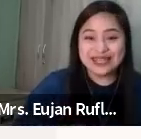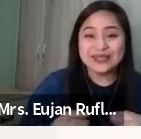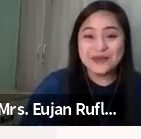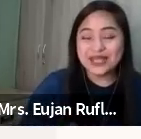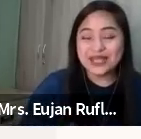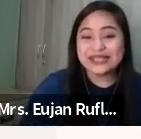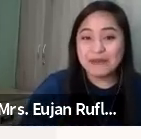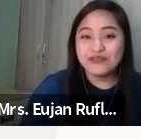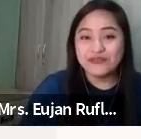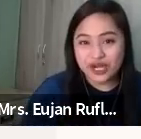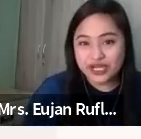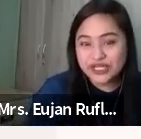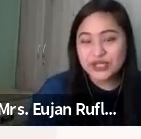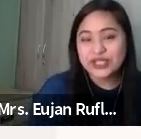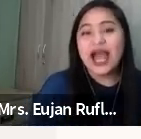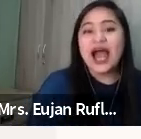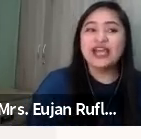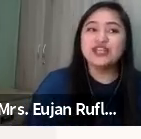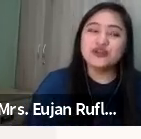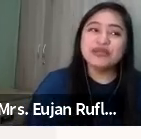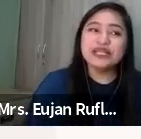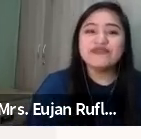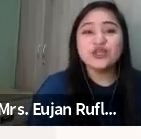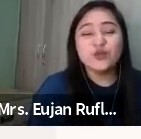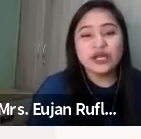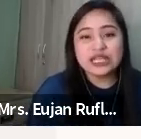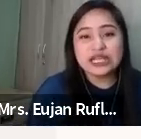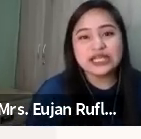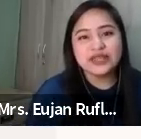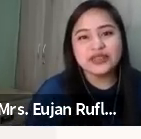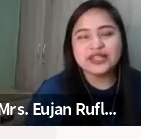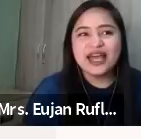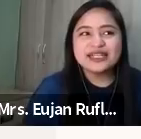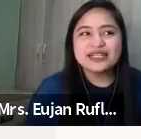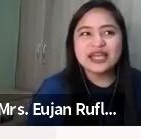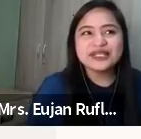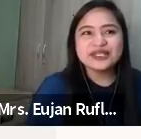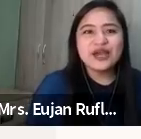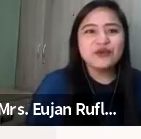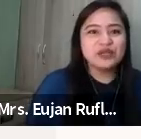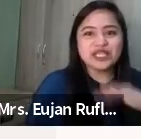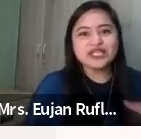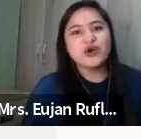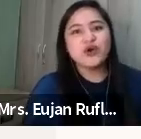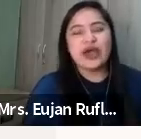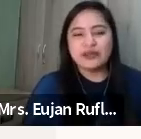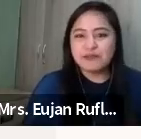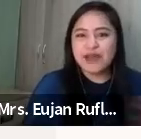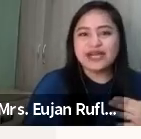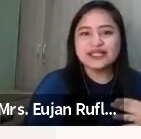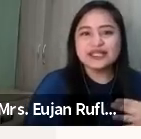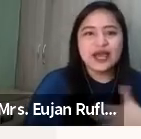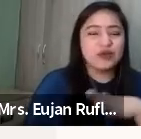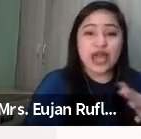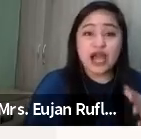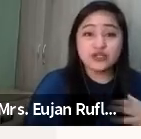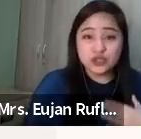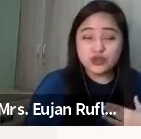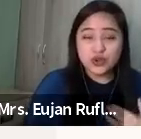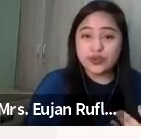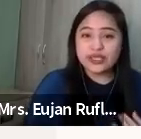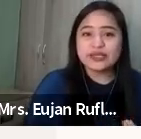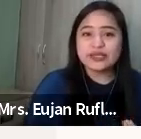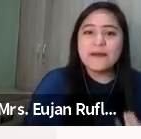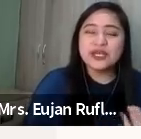they say, some things happen for a reason. I don't believe in what they say that things will just go and pass without